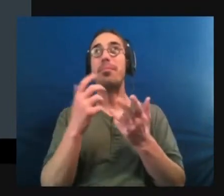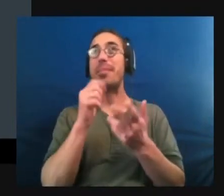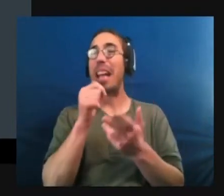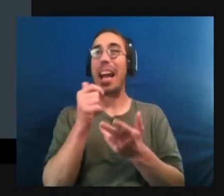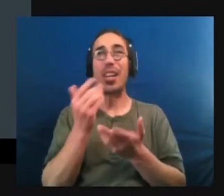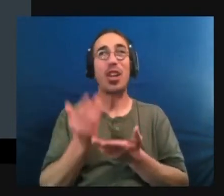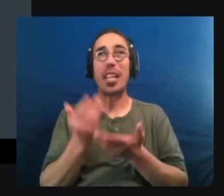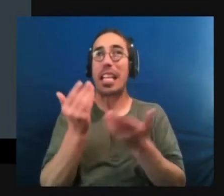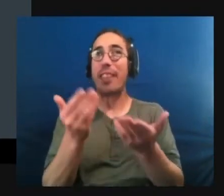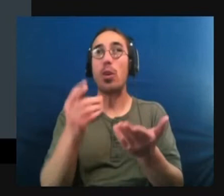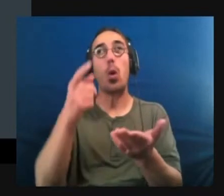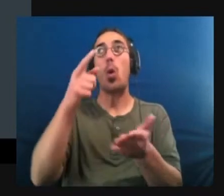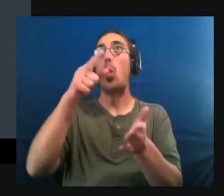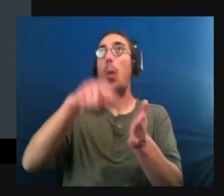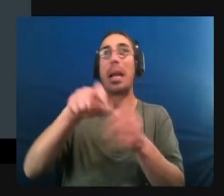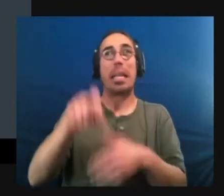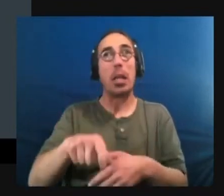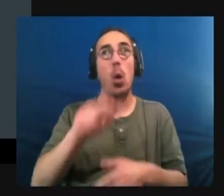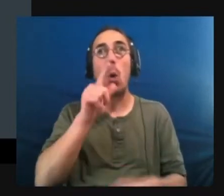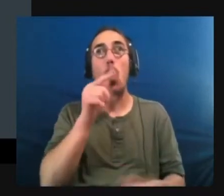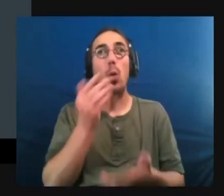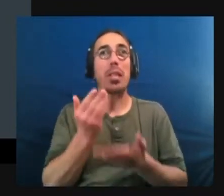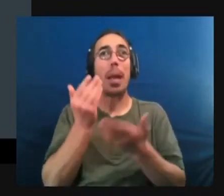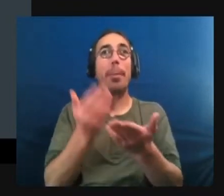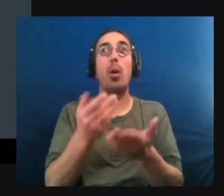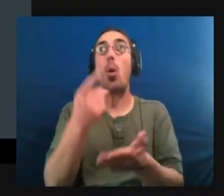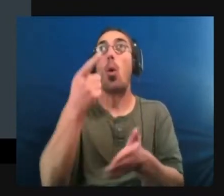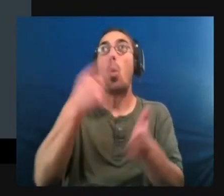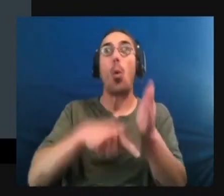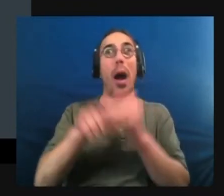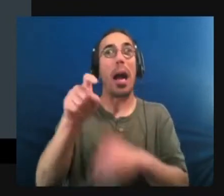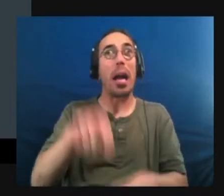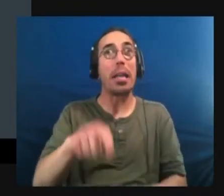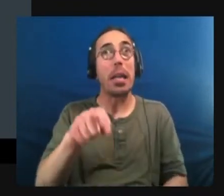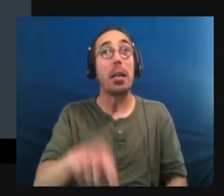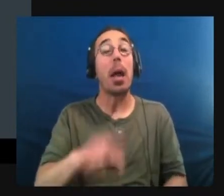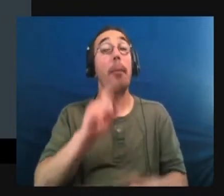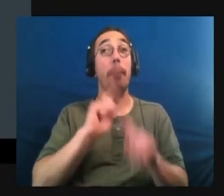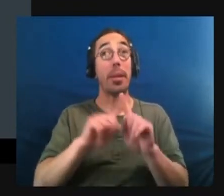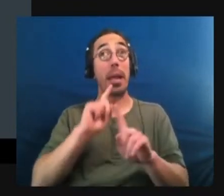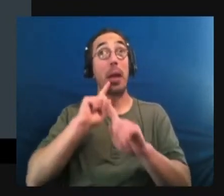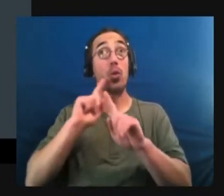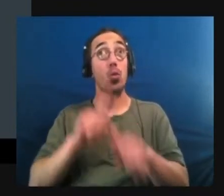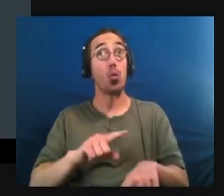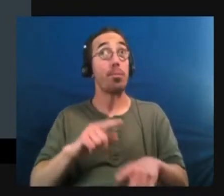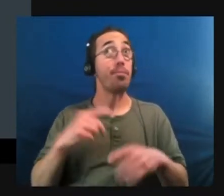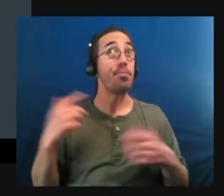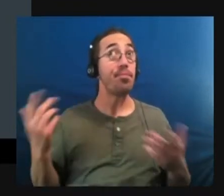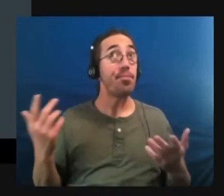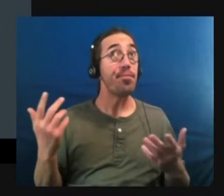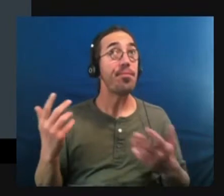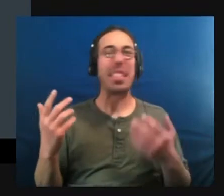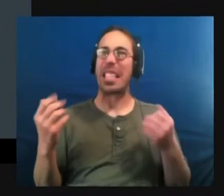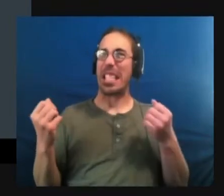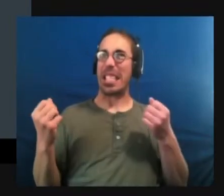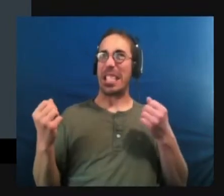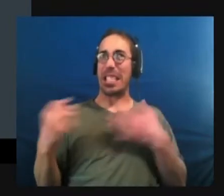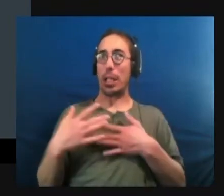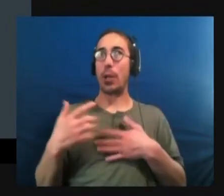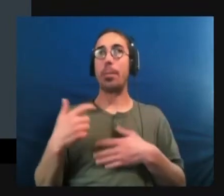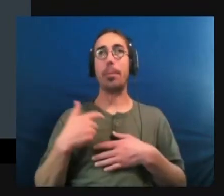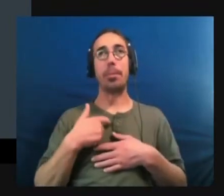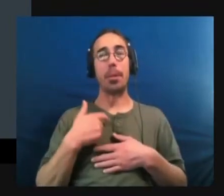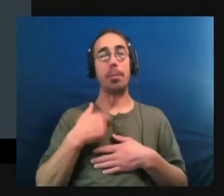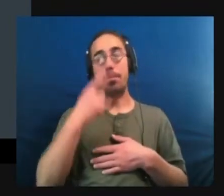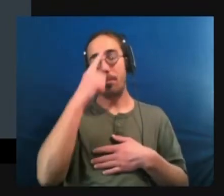I need. Who is going to give me what I need? And the answer scared me greatly because